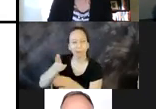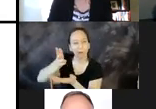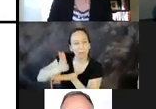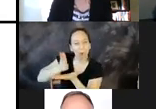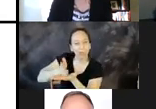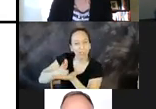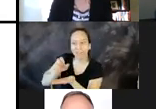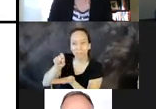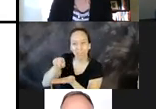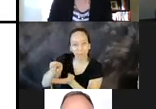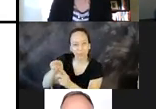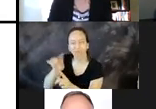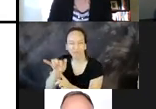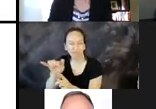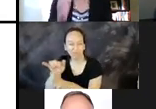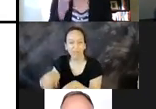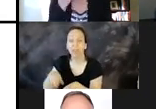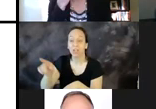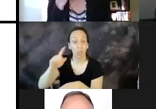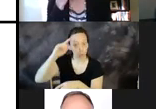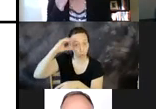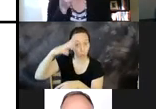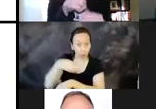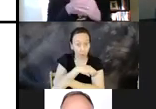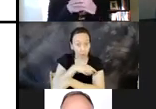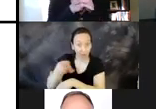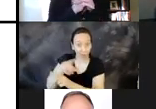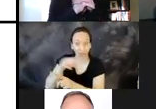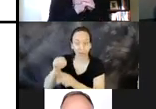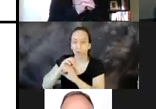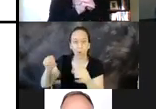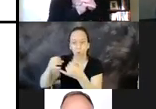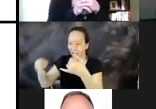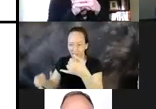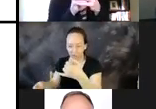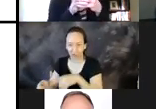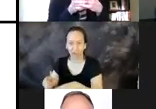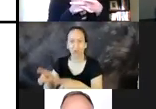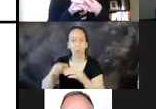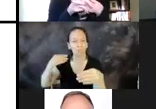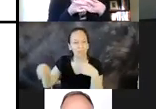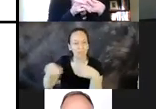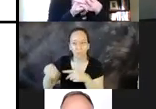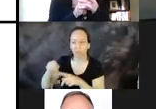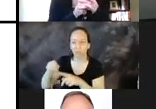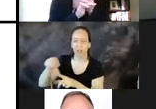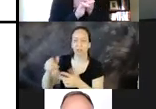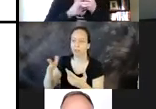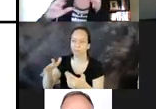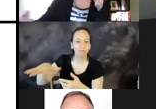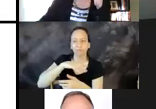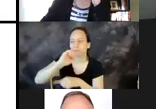These machines are solar powered and wireless and are much more flexible in deploying outside at bus stops across the network.